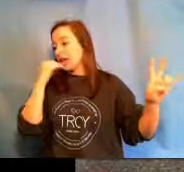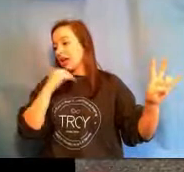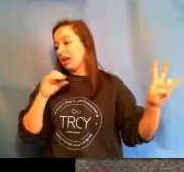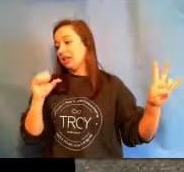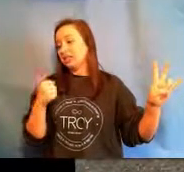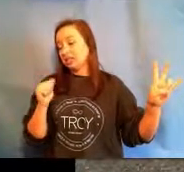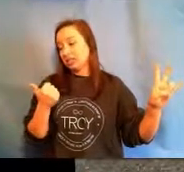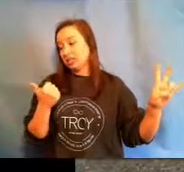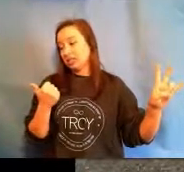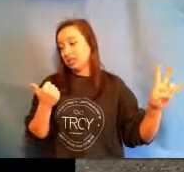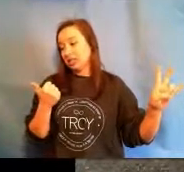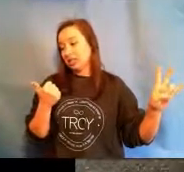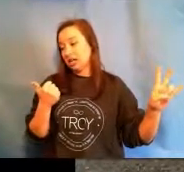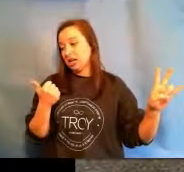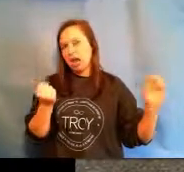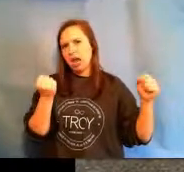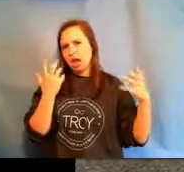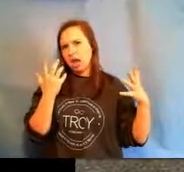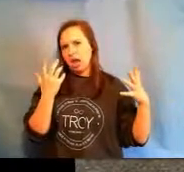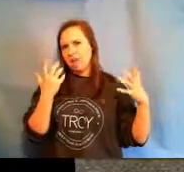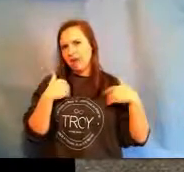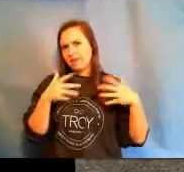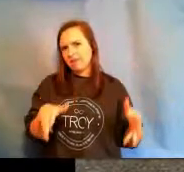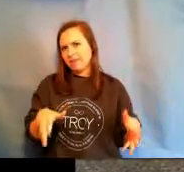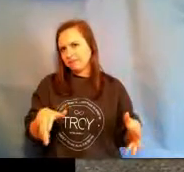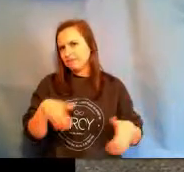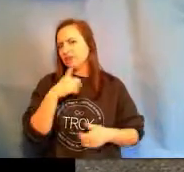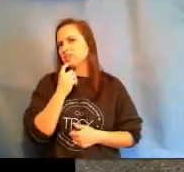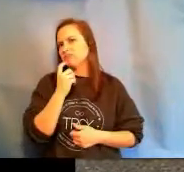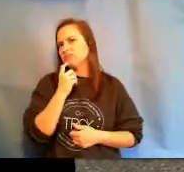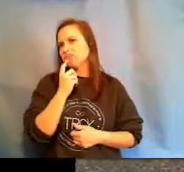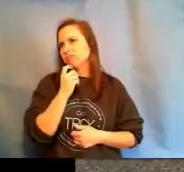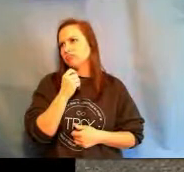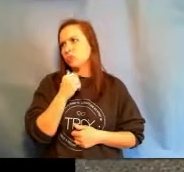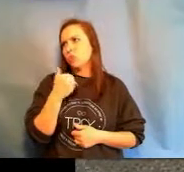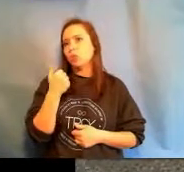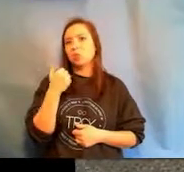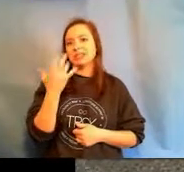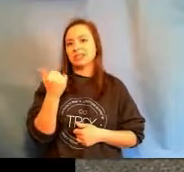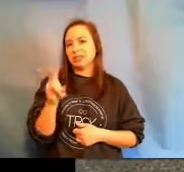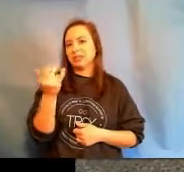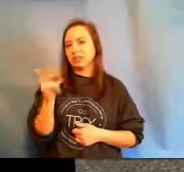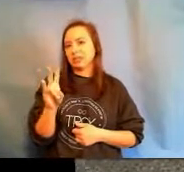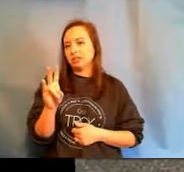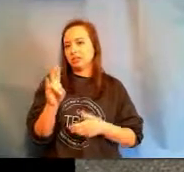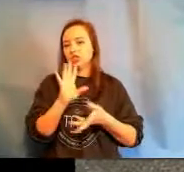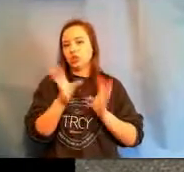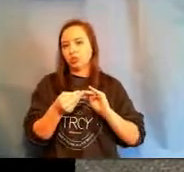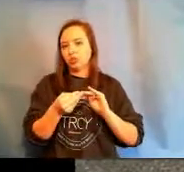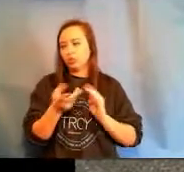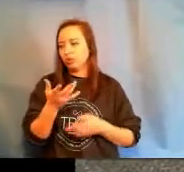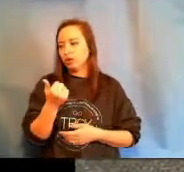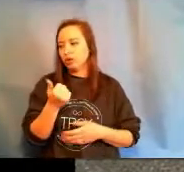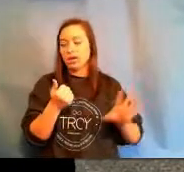10. How many did she have left? Well, we know we have 17 in all, and let's add the